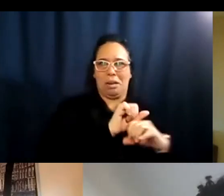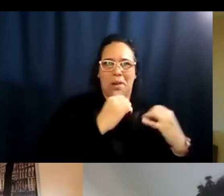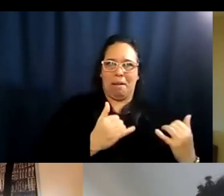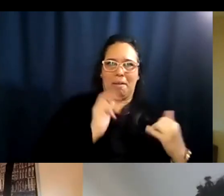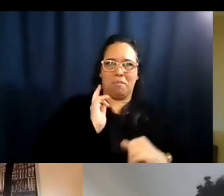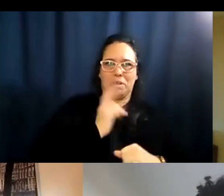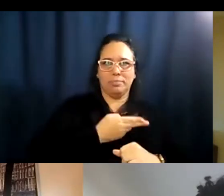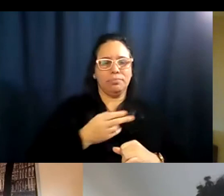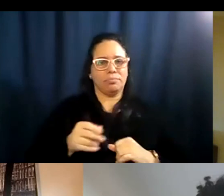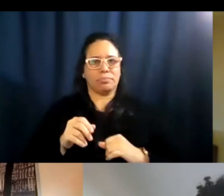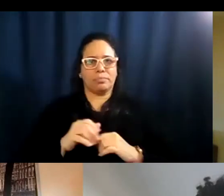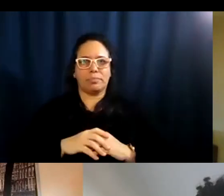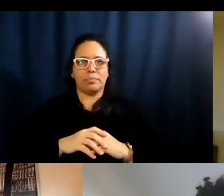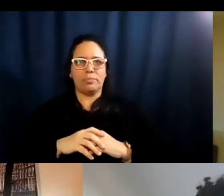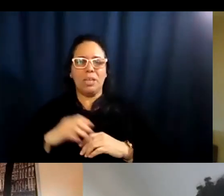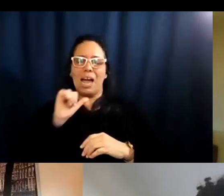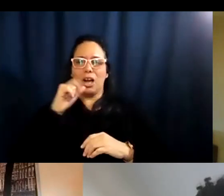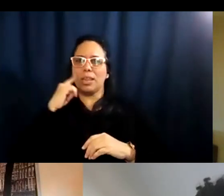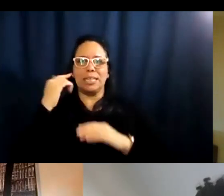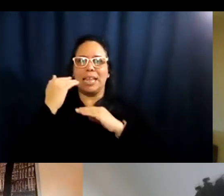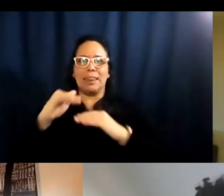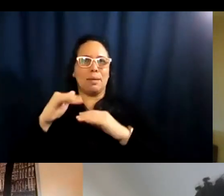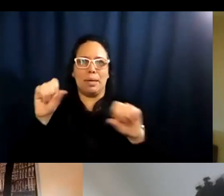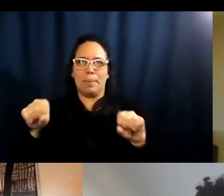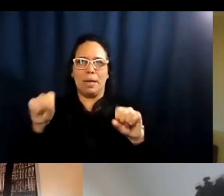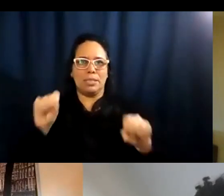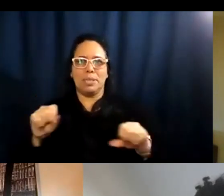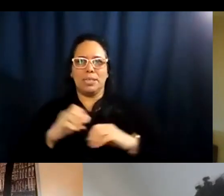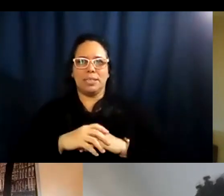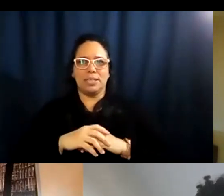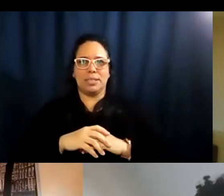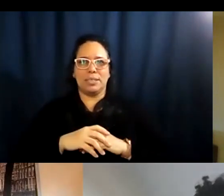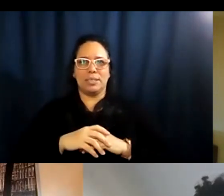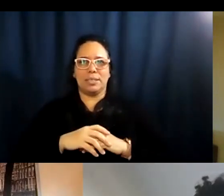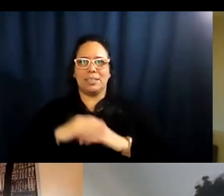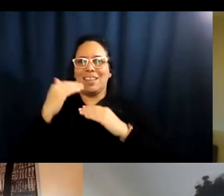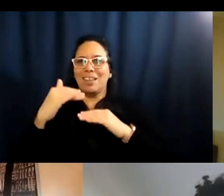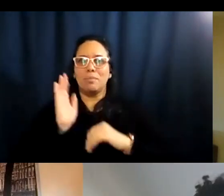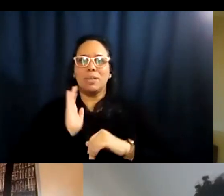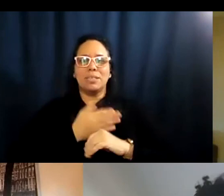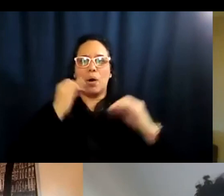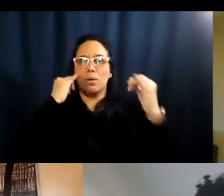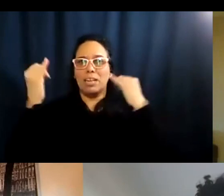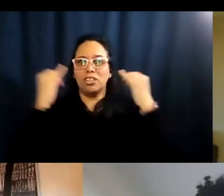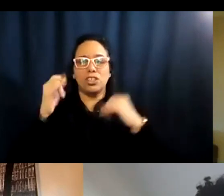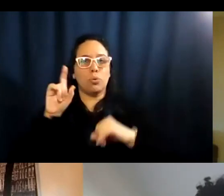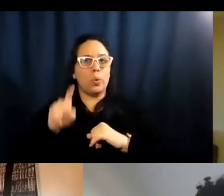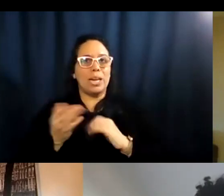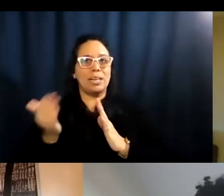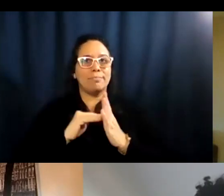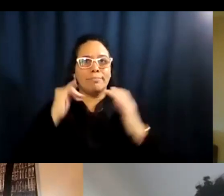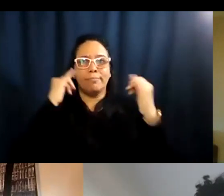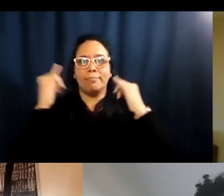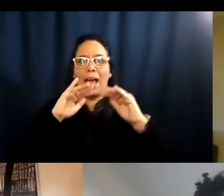is a limit to the possibilities. Like the limits are our imagination. We have to reimagine how this world works.